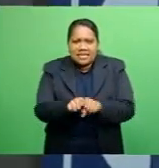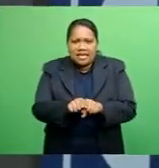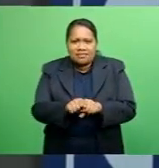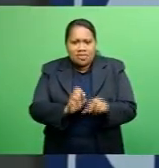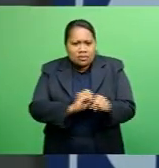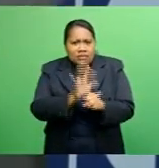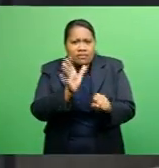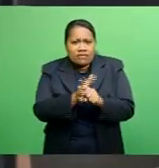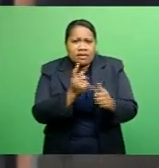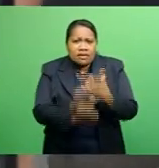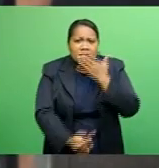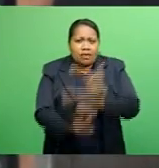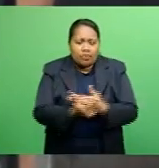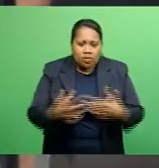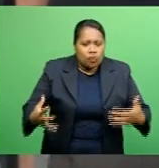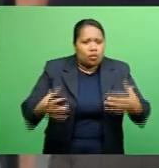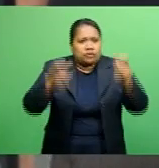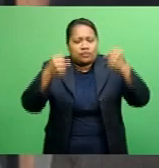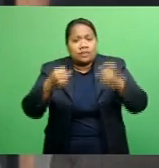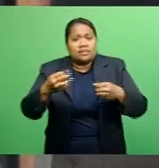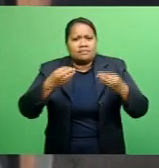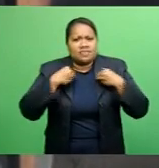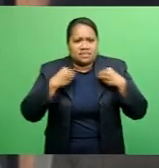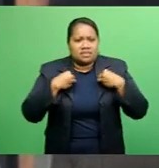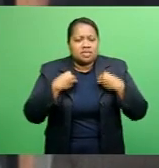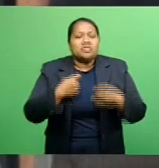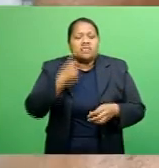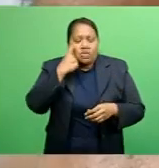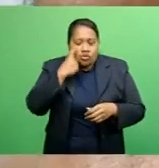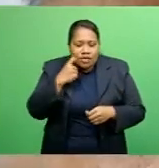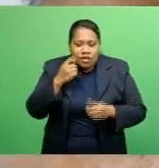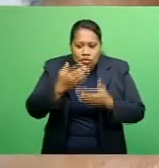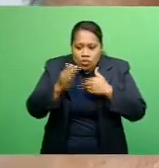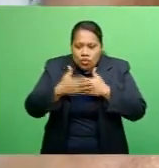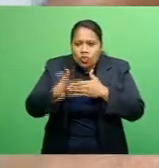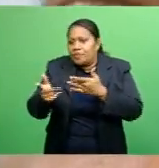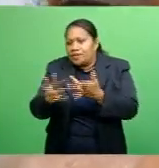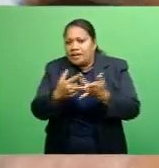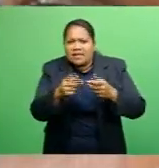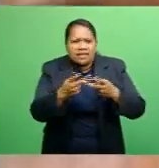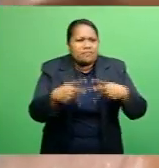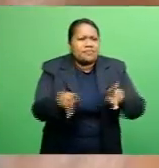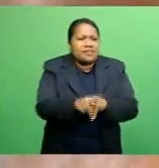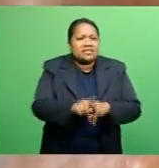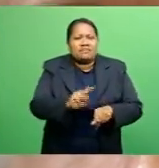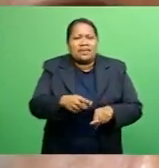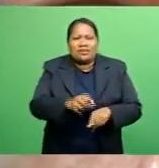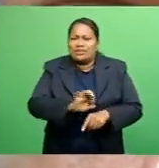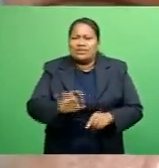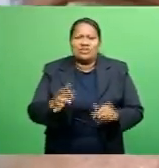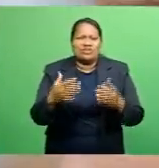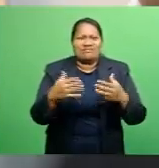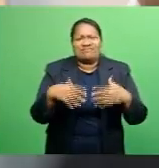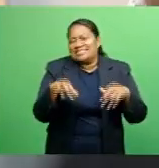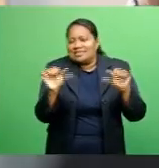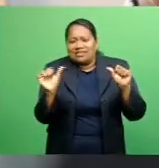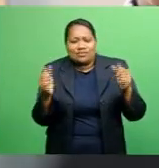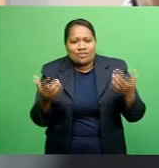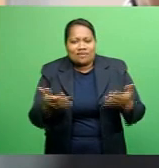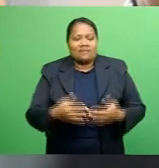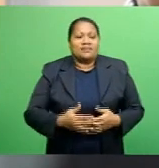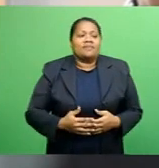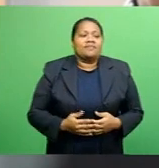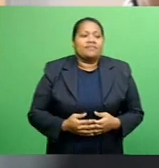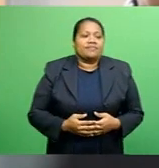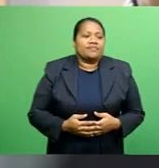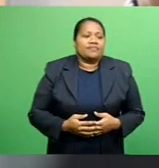to shut down his business, he tried to open the restaurant elsewhere, but was not successful. I took